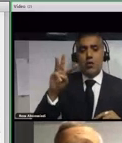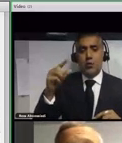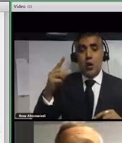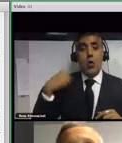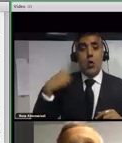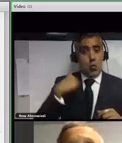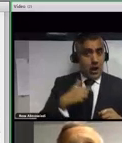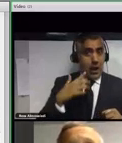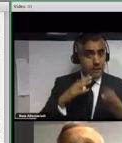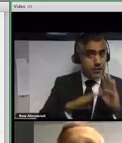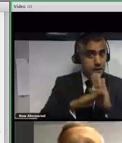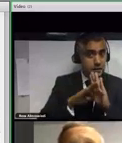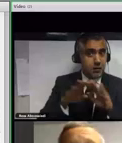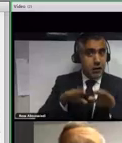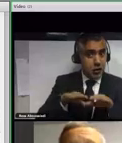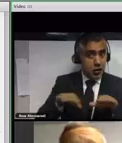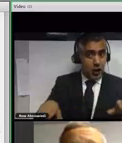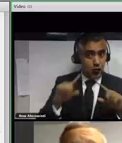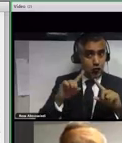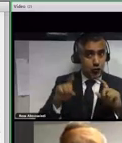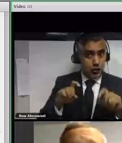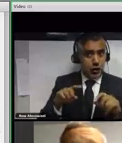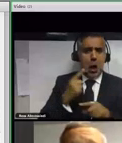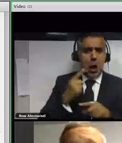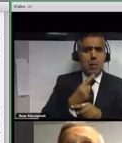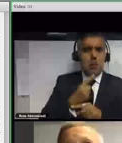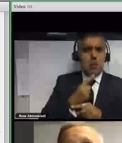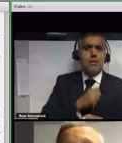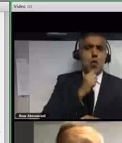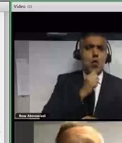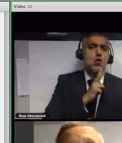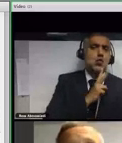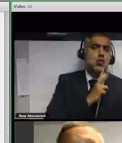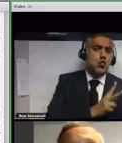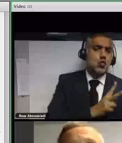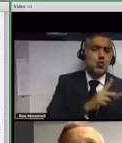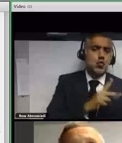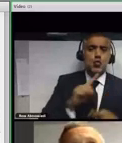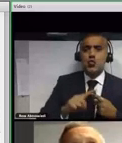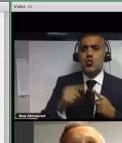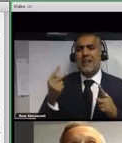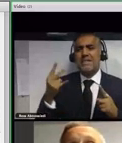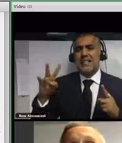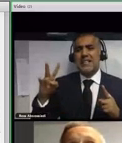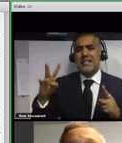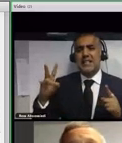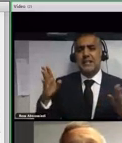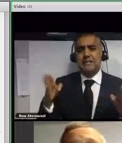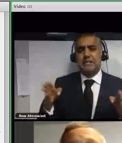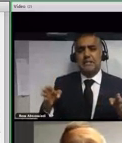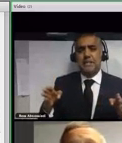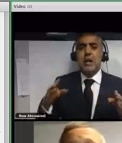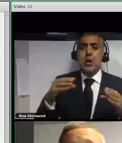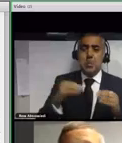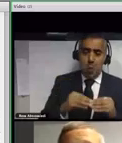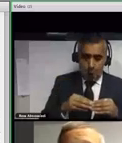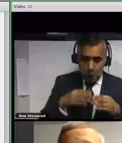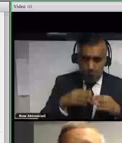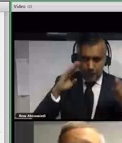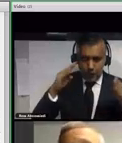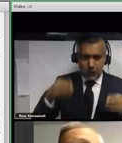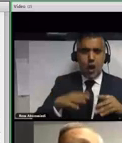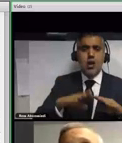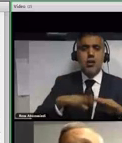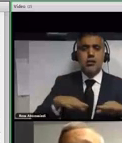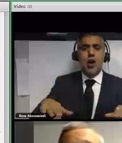questions. They're appropriate for children ages 2 to 17. And they get at a much fuller range of childhood